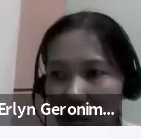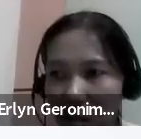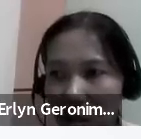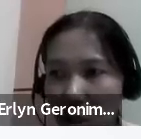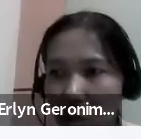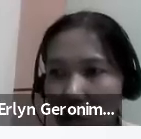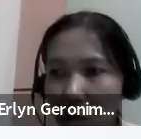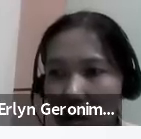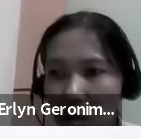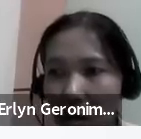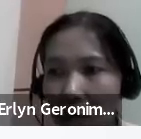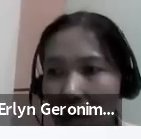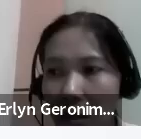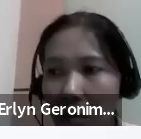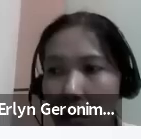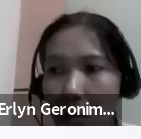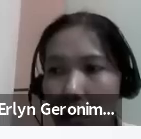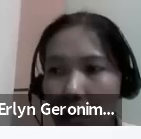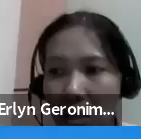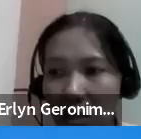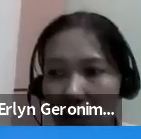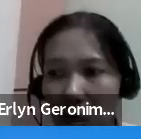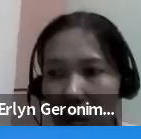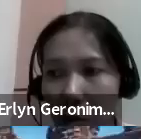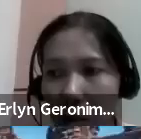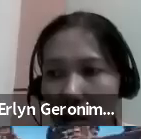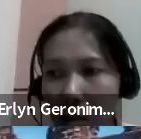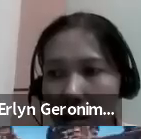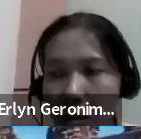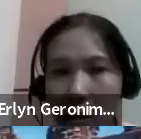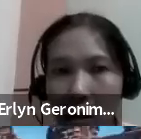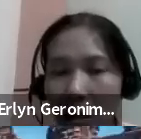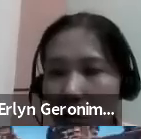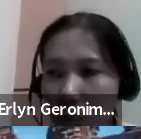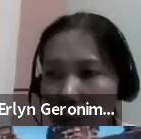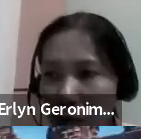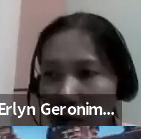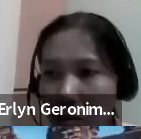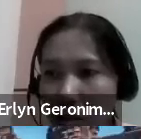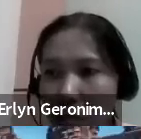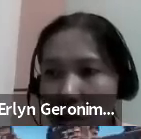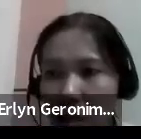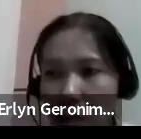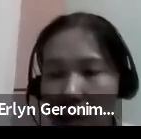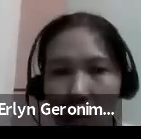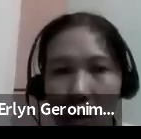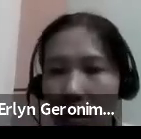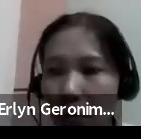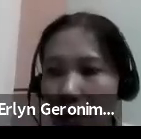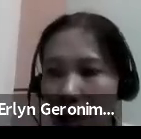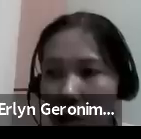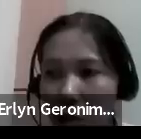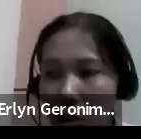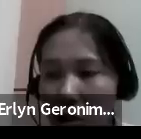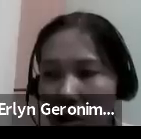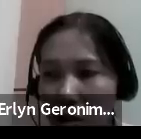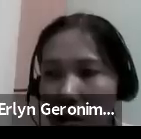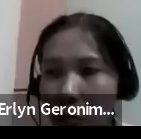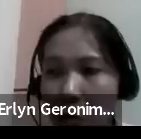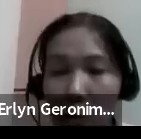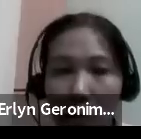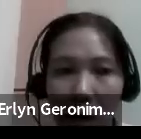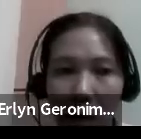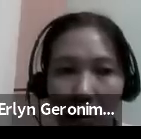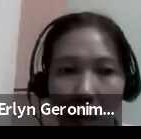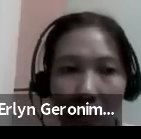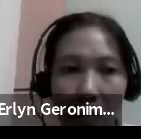Let us acknowledge that we are in the loving and holy presence of our Lord as we pray the CBCP prayer for teachers,